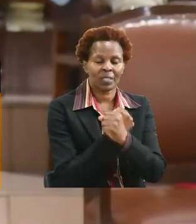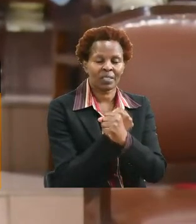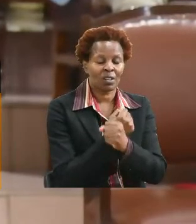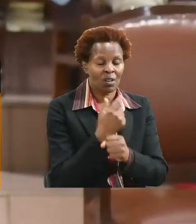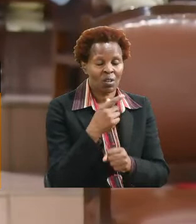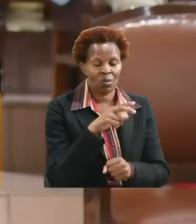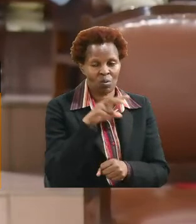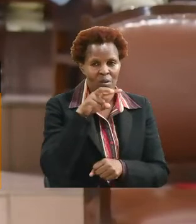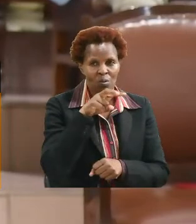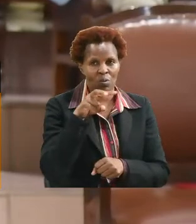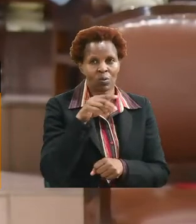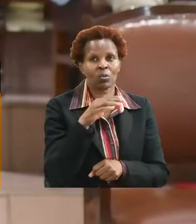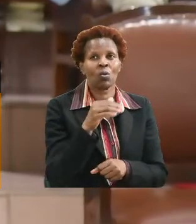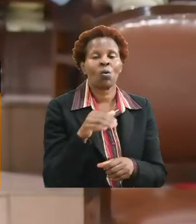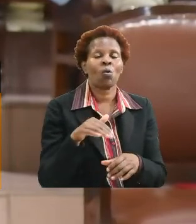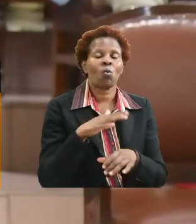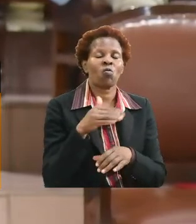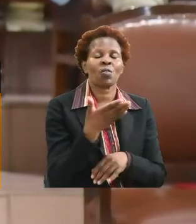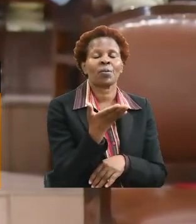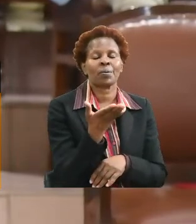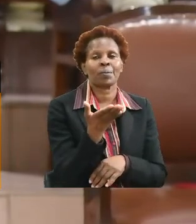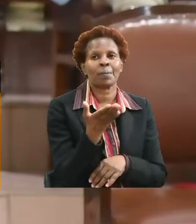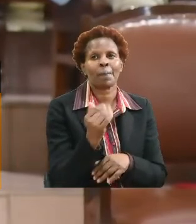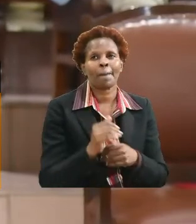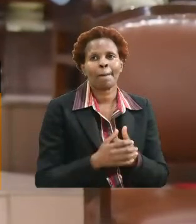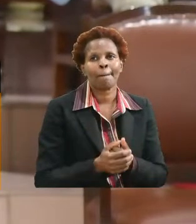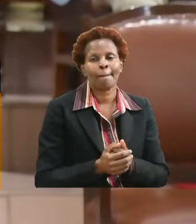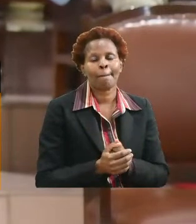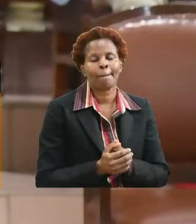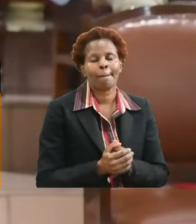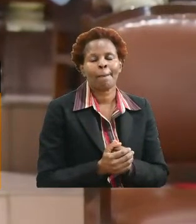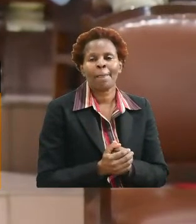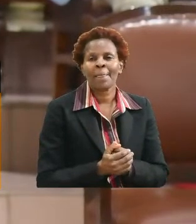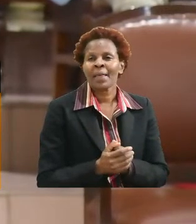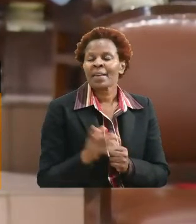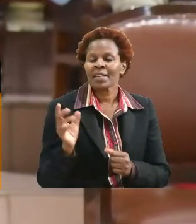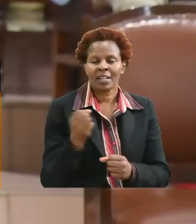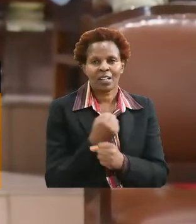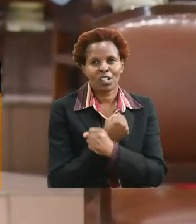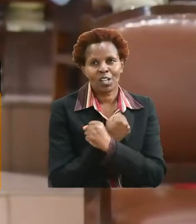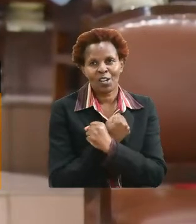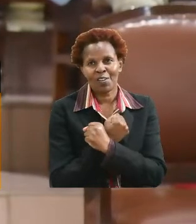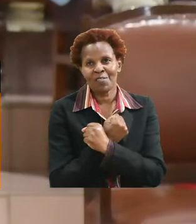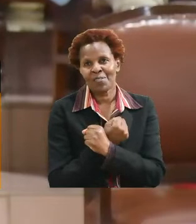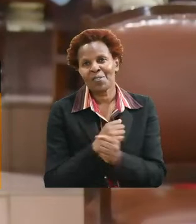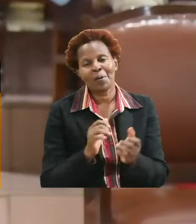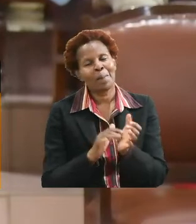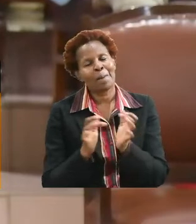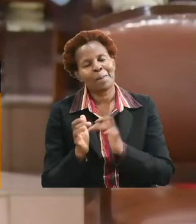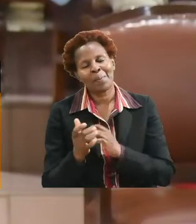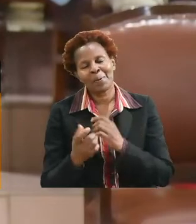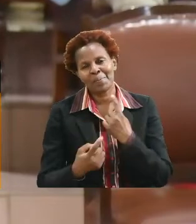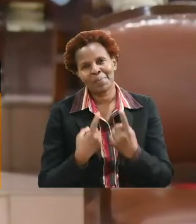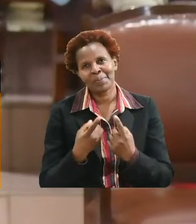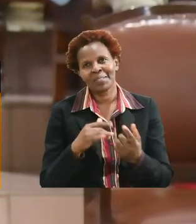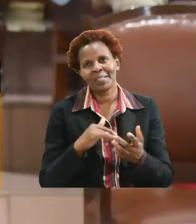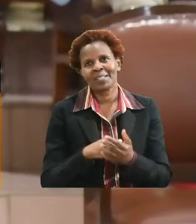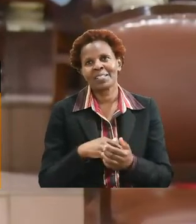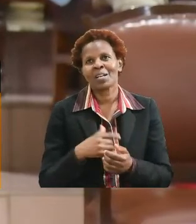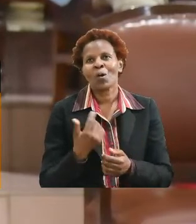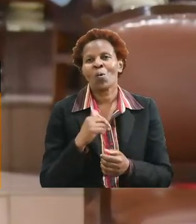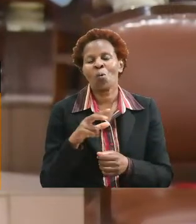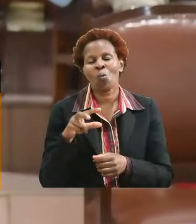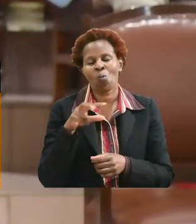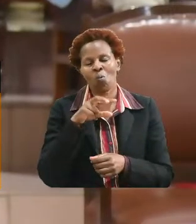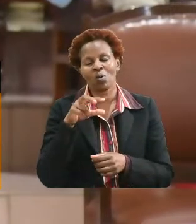God. God cares enough to watch over us. And I love the fact that the Bible says that he who watches